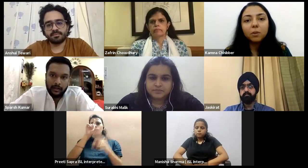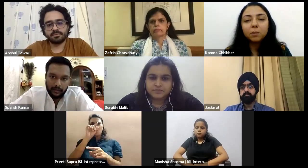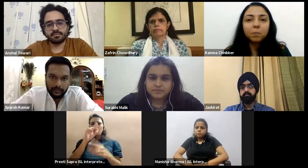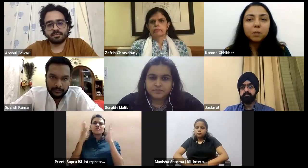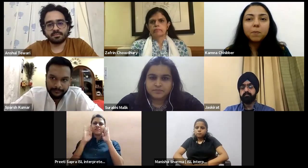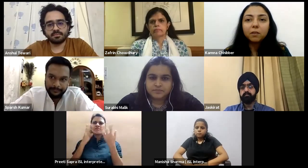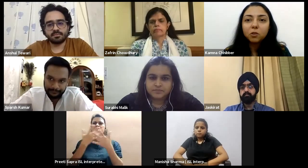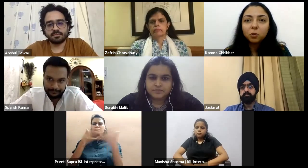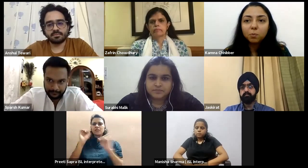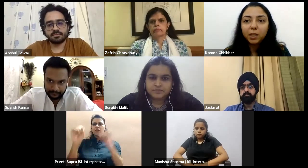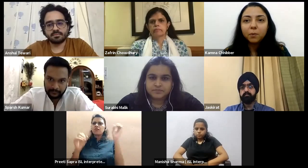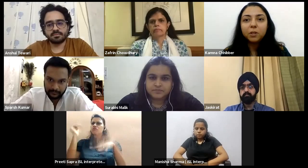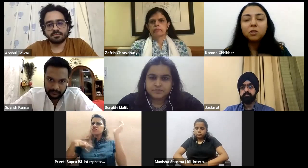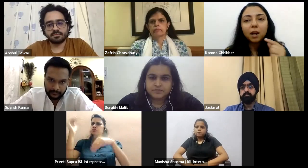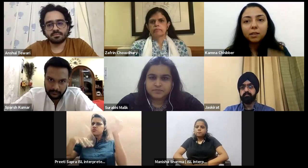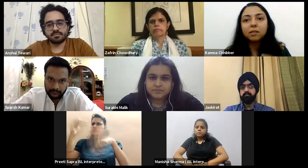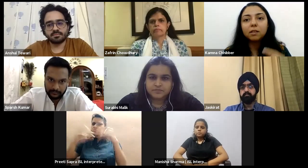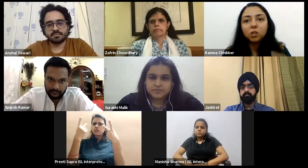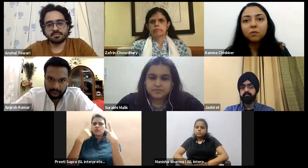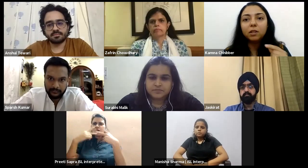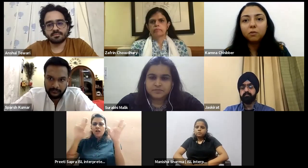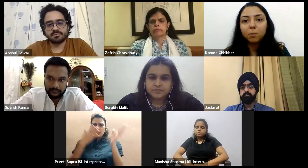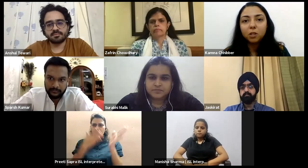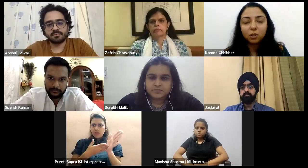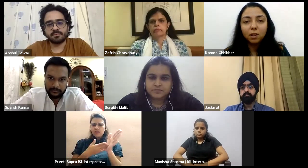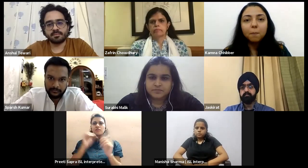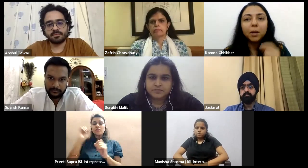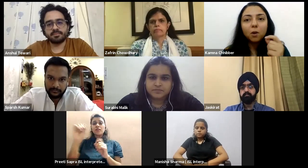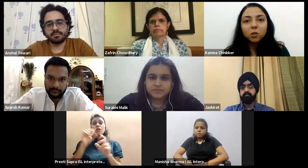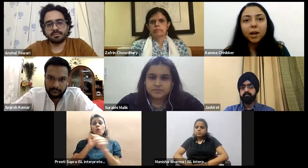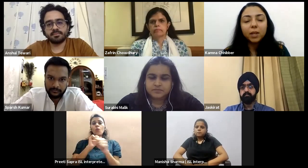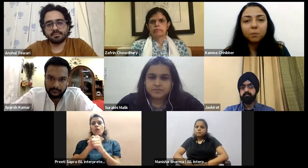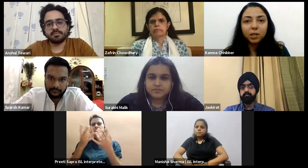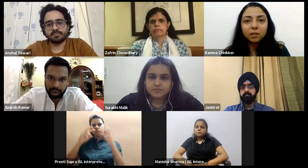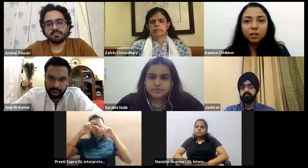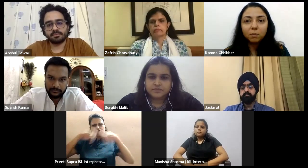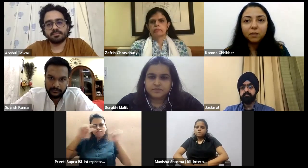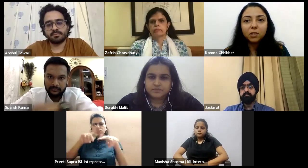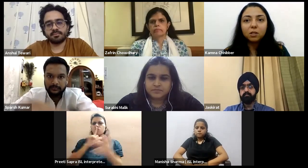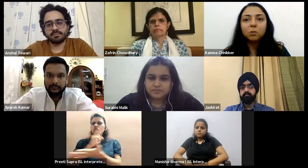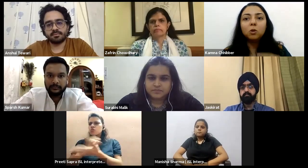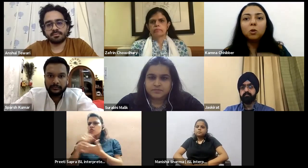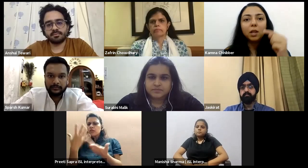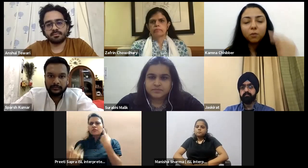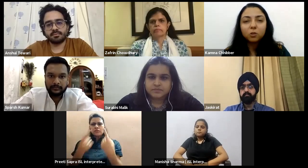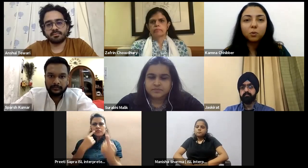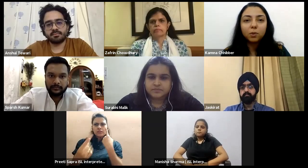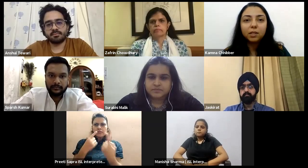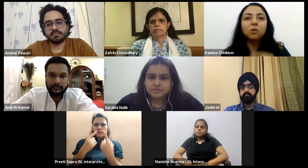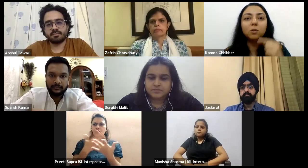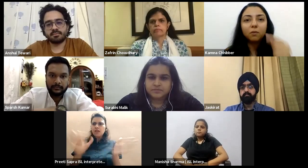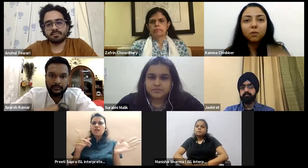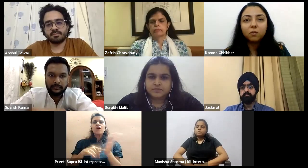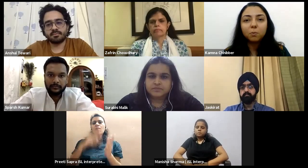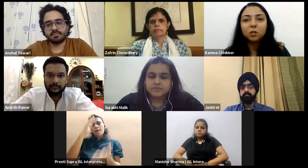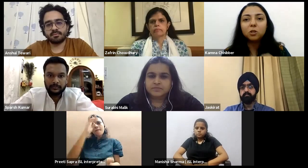looking at it from the perspective of social media, when you start searching for information, because you have that pre-existing belief system, you're looking for stories,